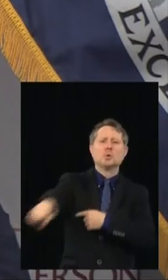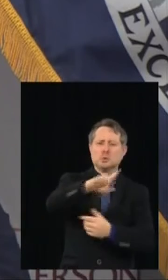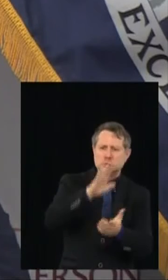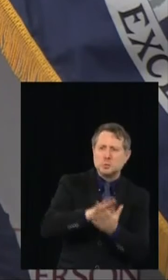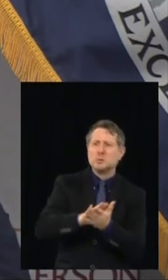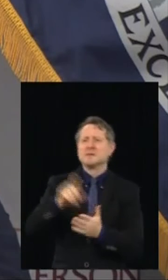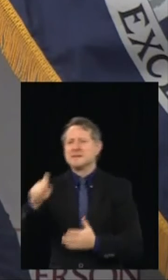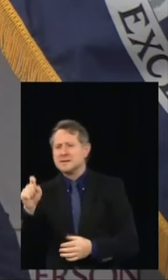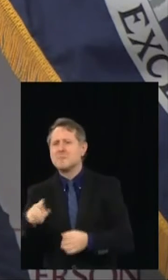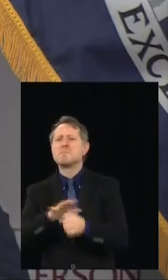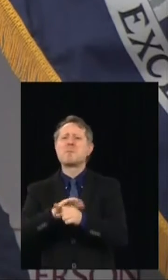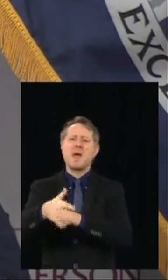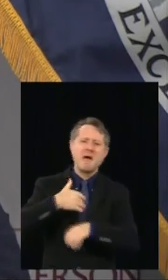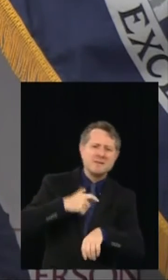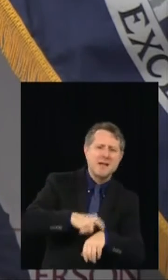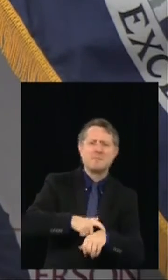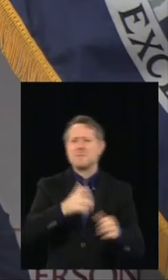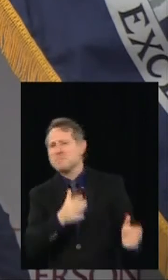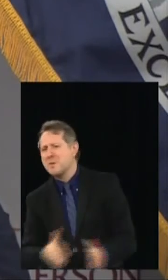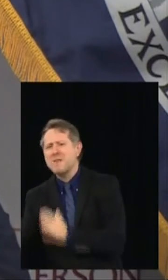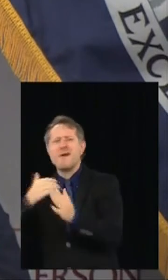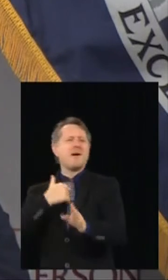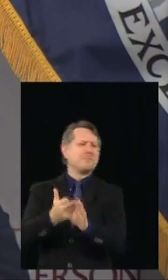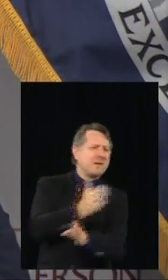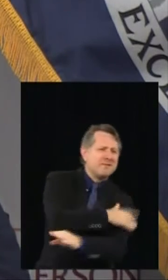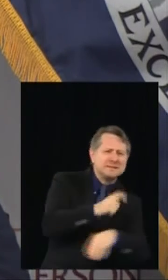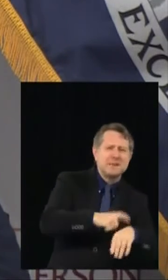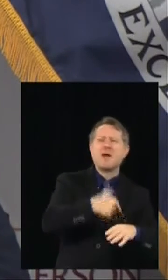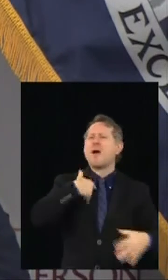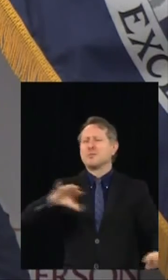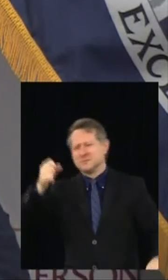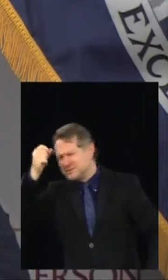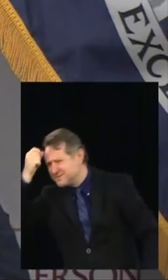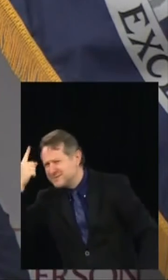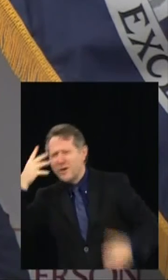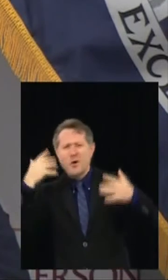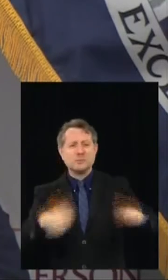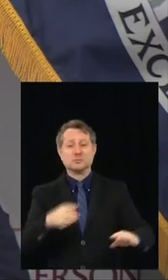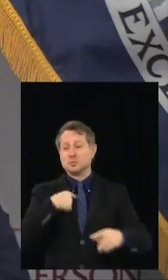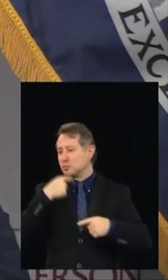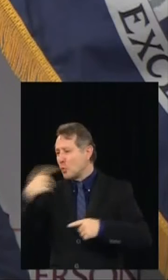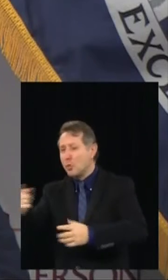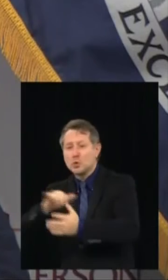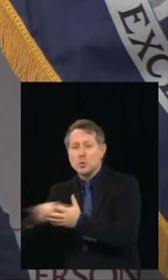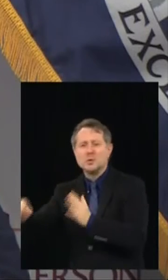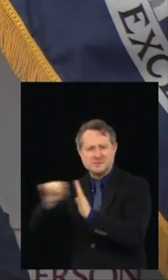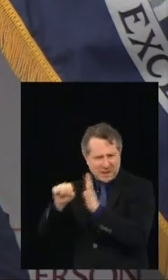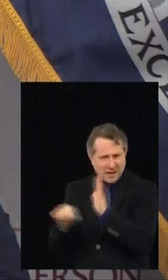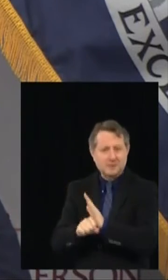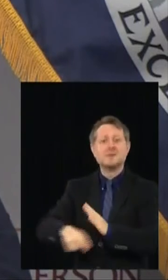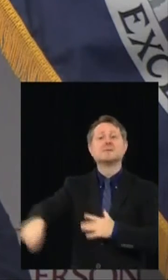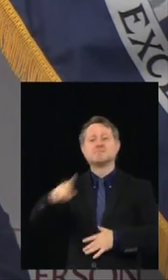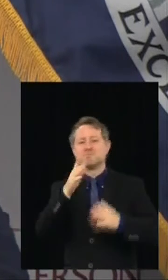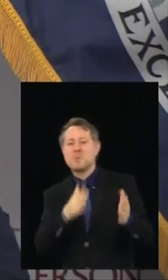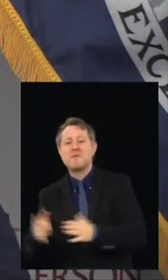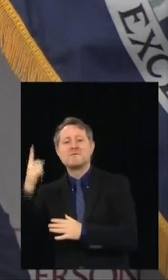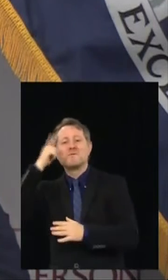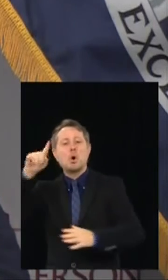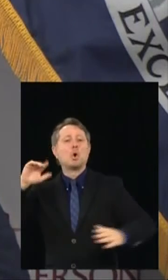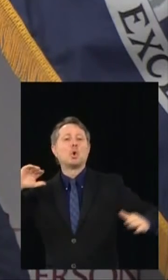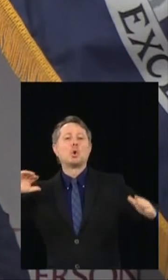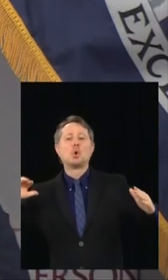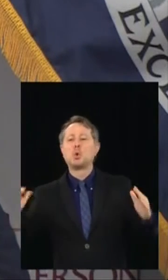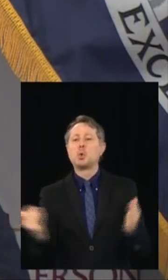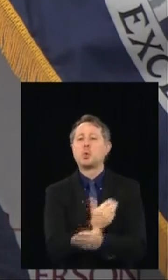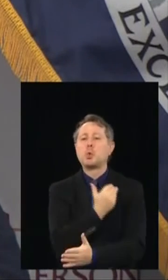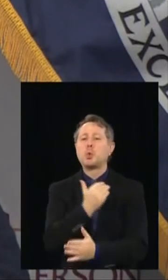need to plan. We've told our schools, plan on how you will reopen for the new normal. Because think about how